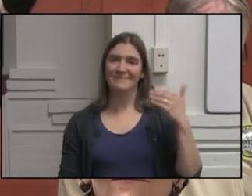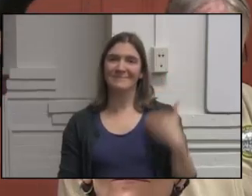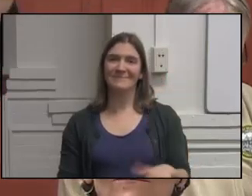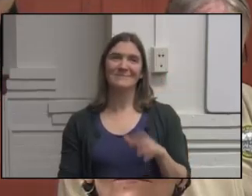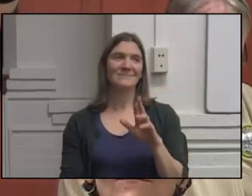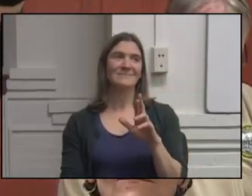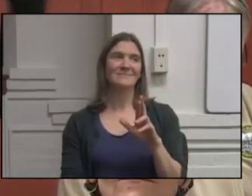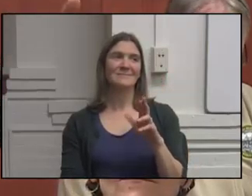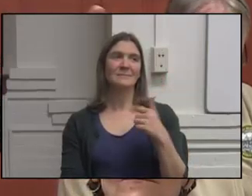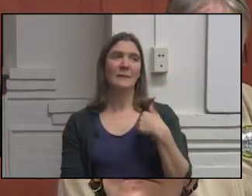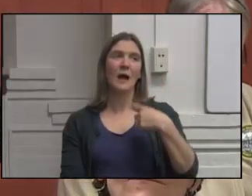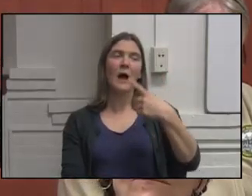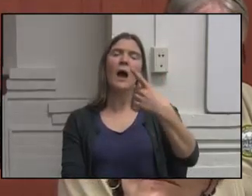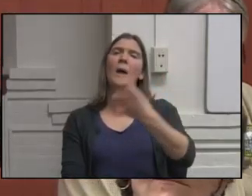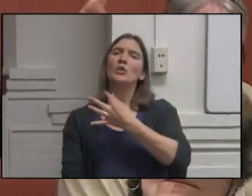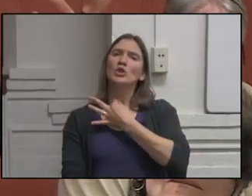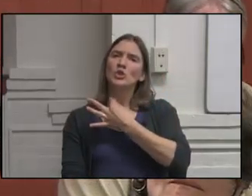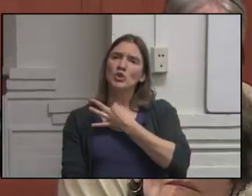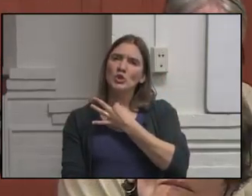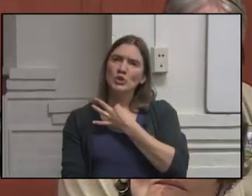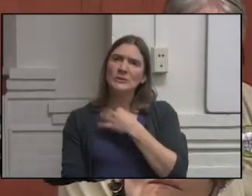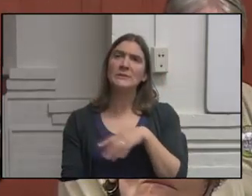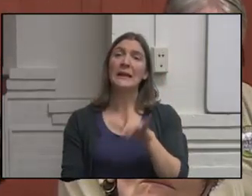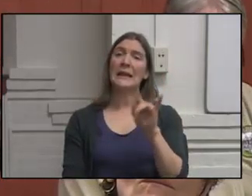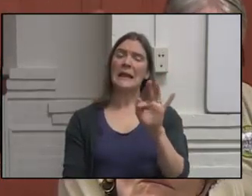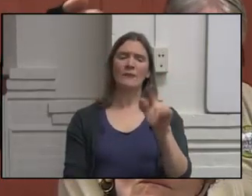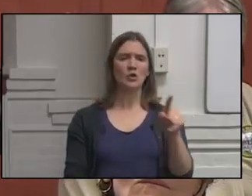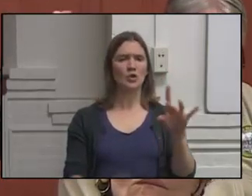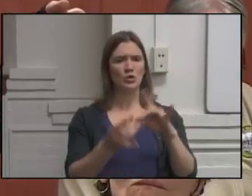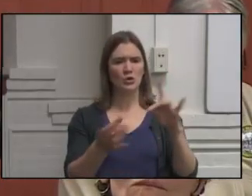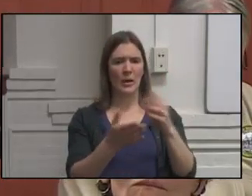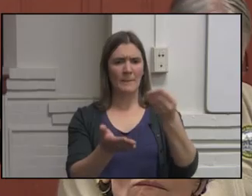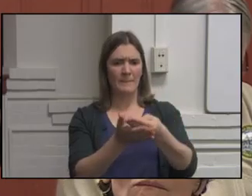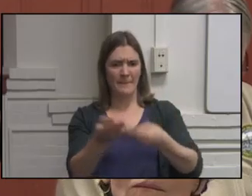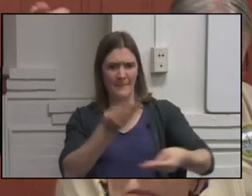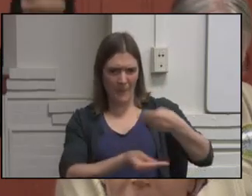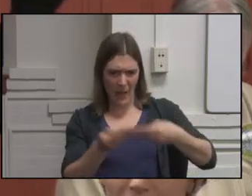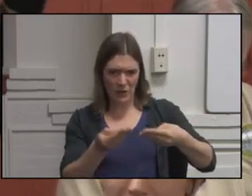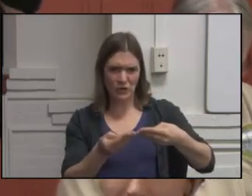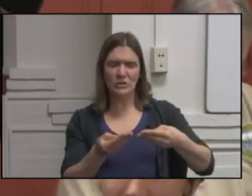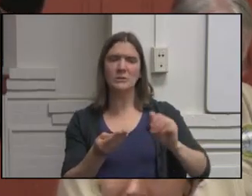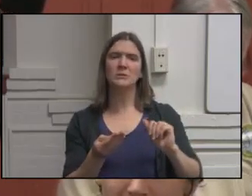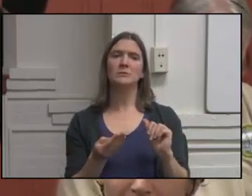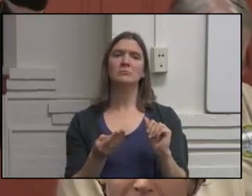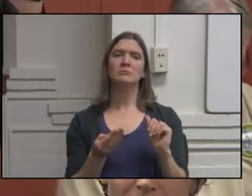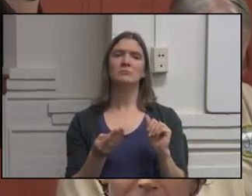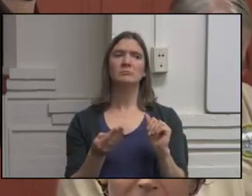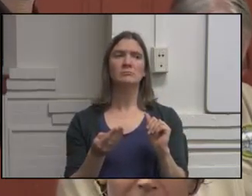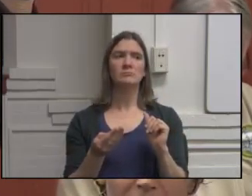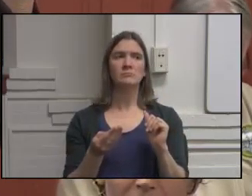I would love to hear when people talk about budgets to